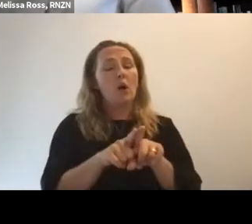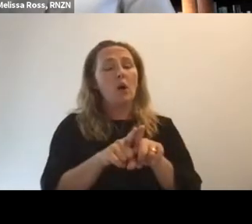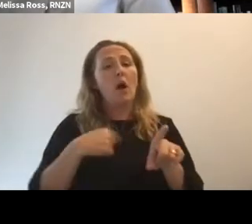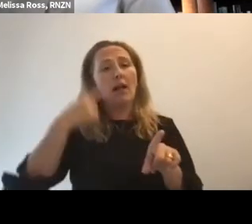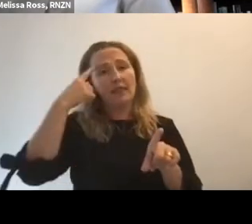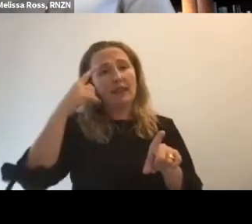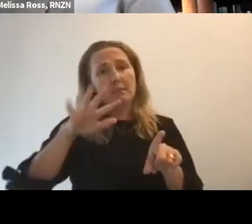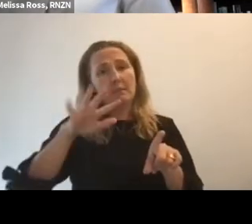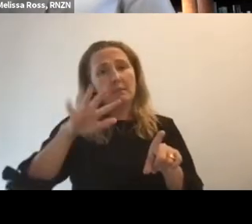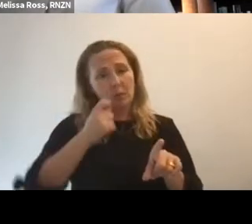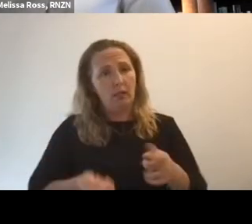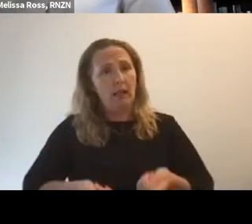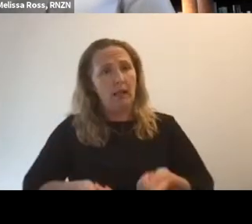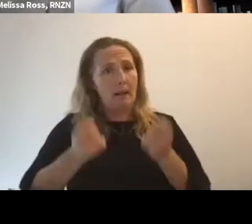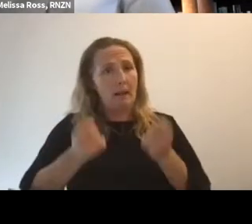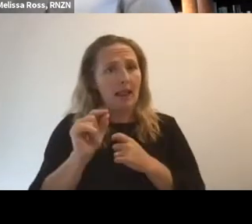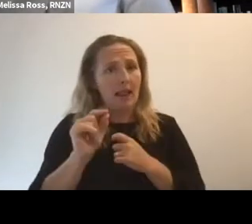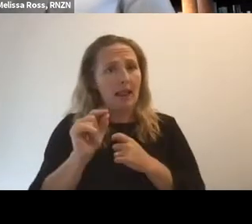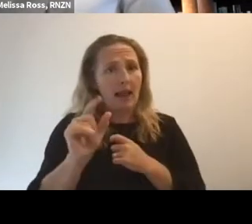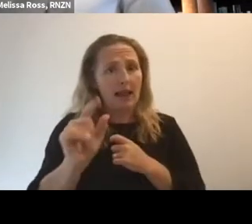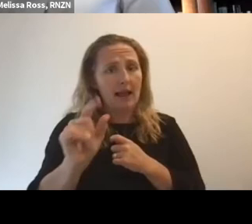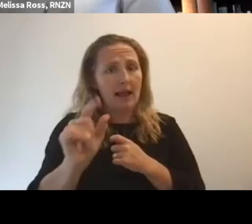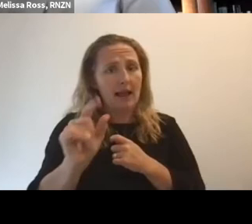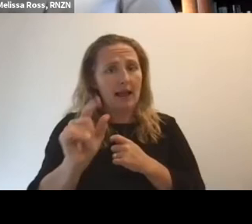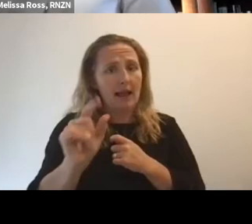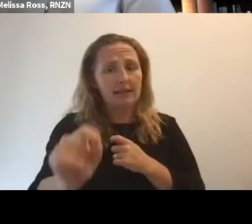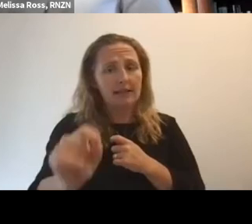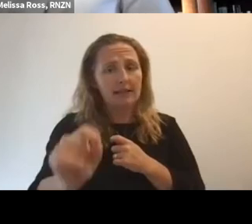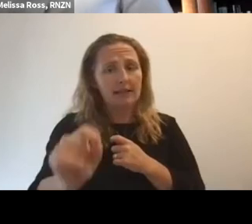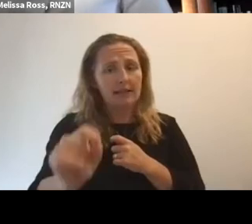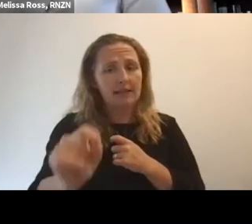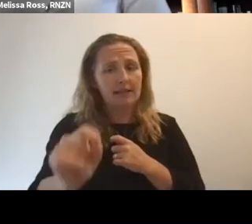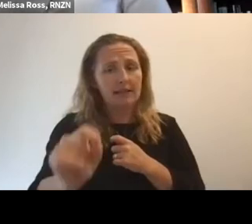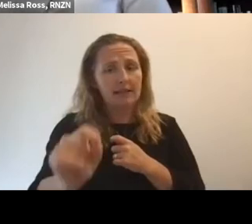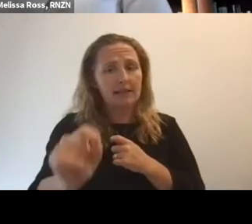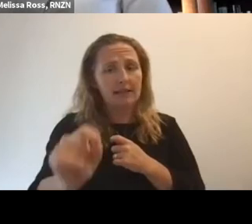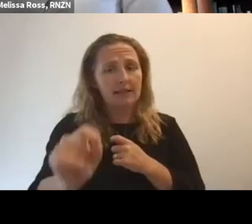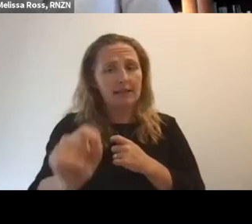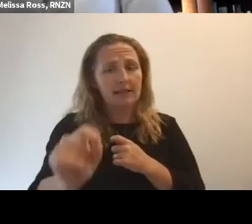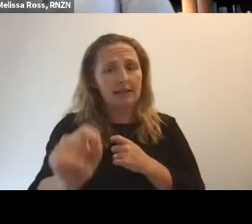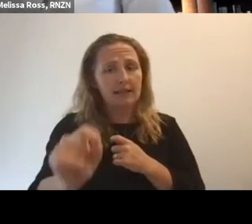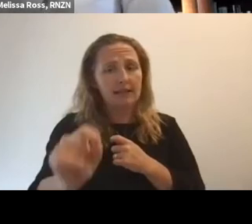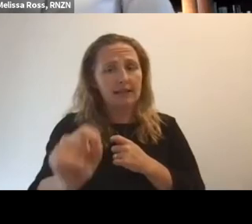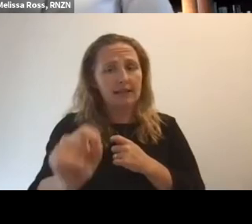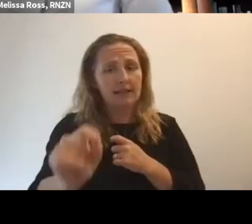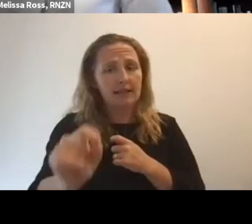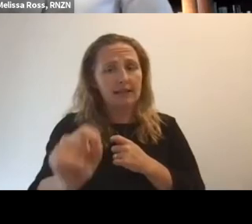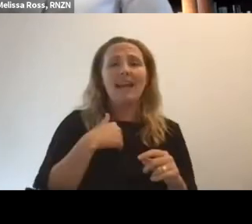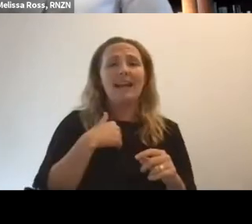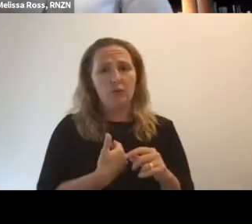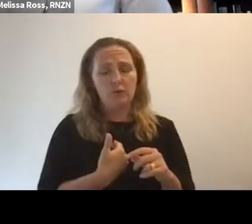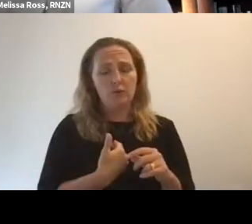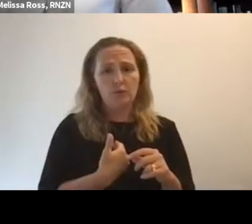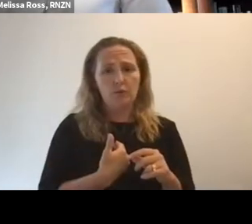in the conversation tonight, was recognizing not just the importance of having female